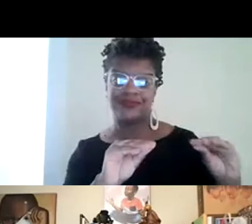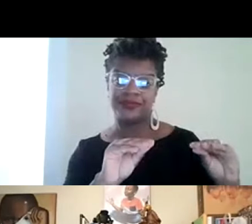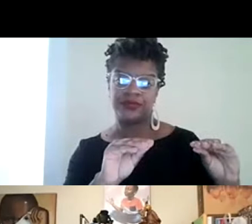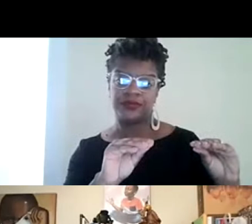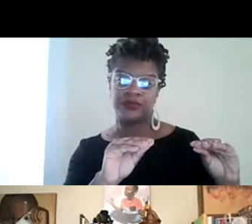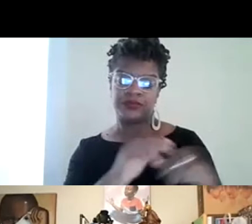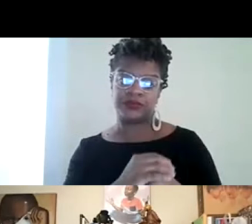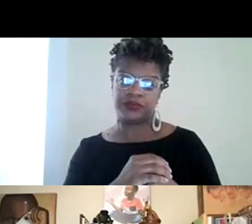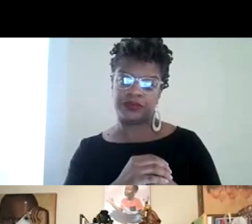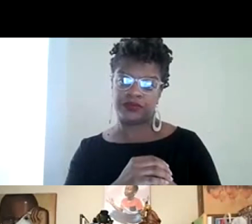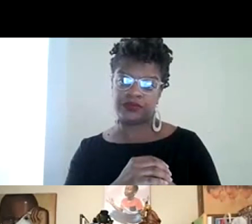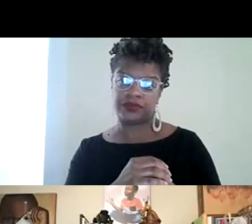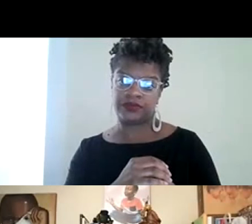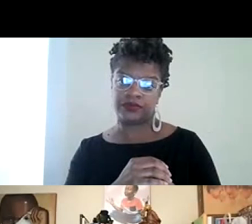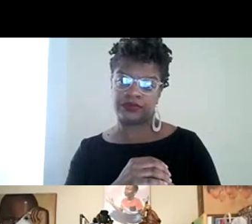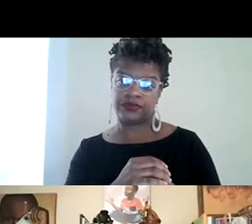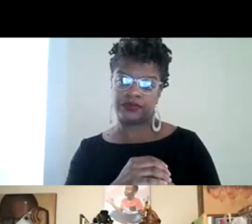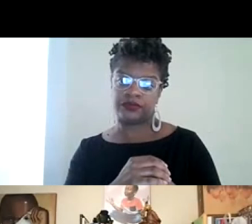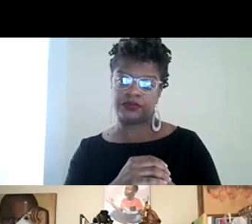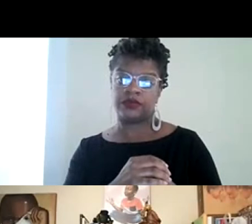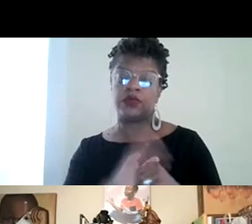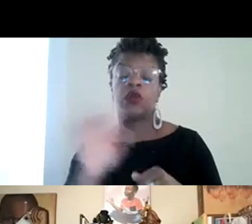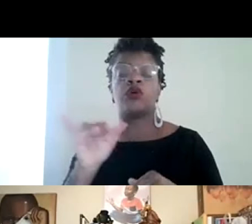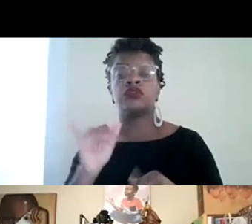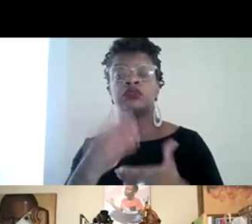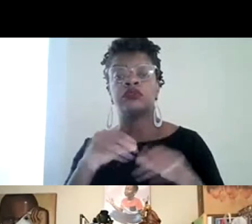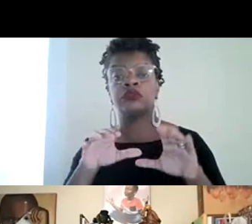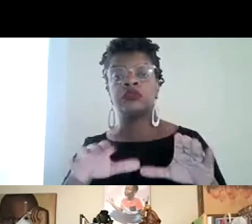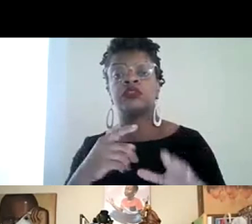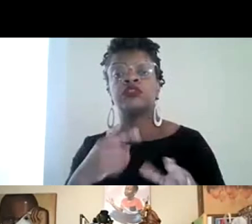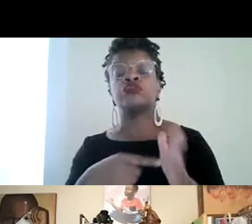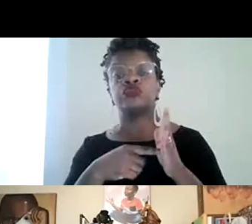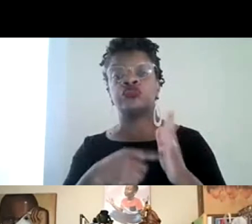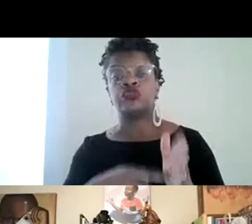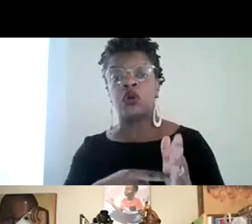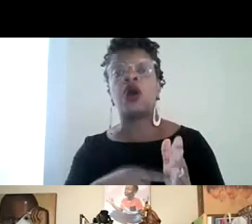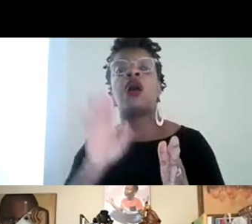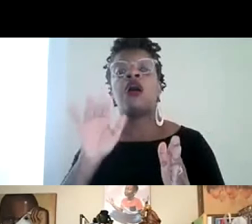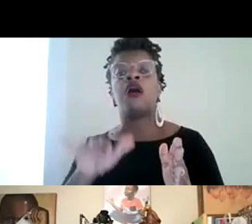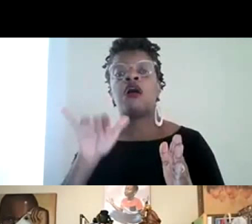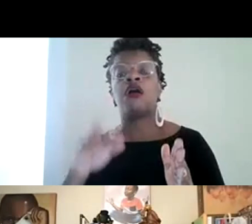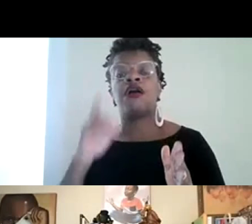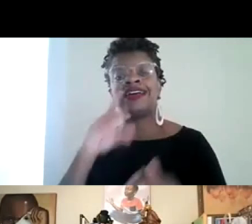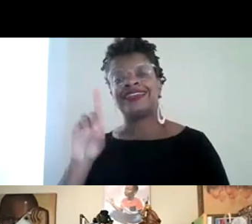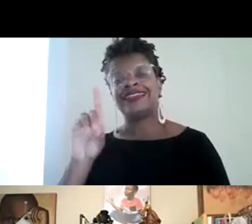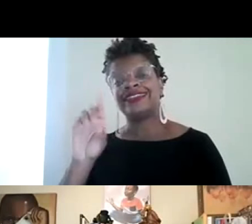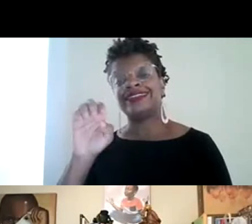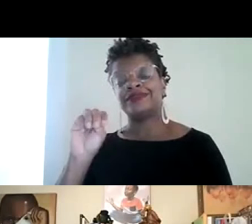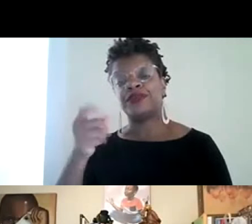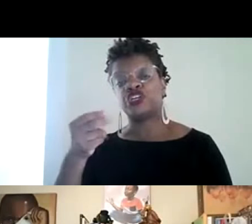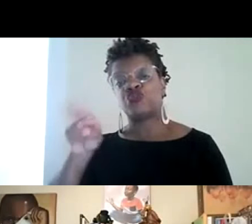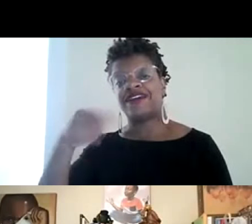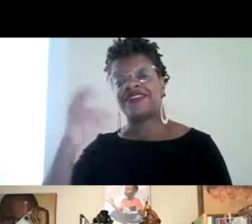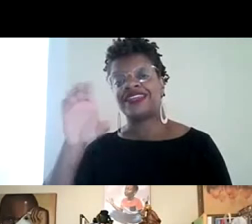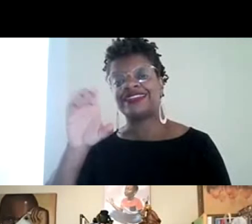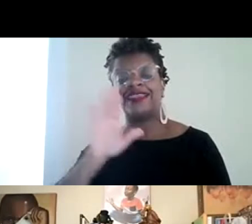and practices that really do reflect the racial demography and the gifts and talents and